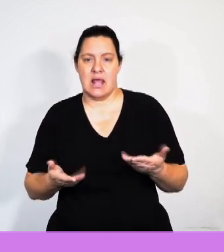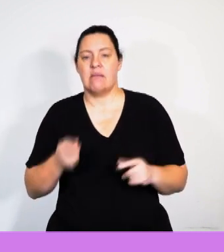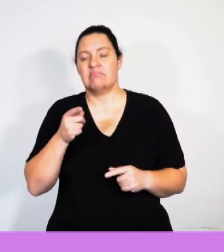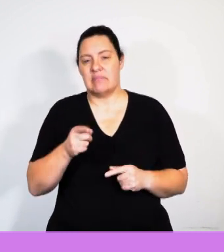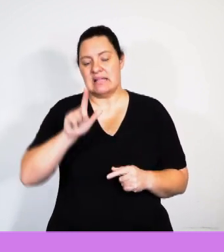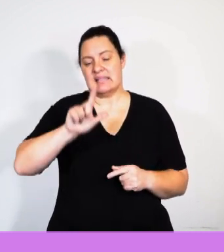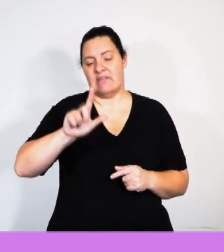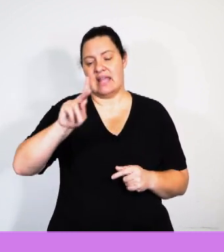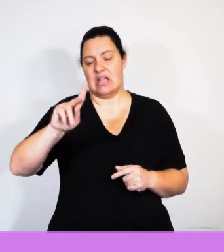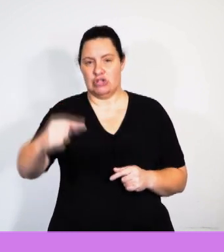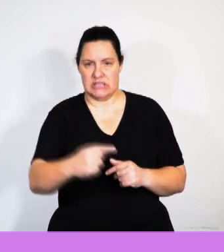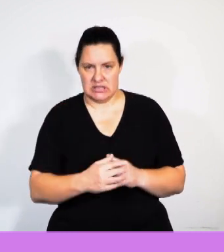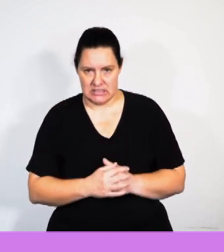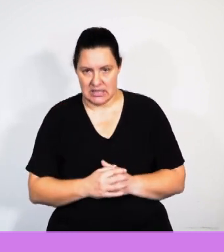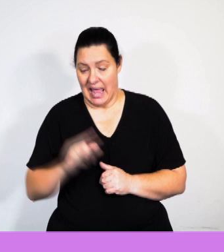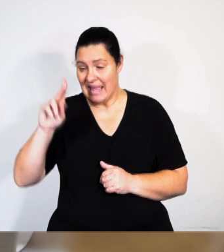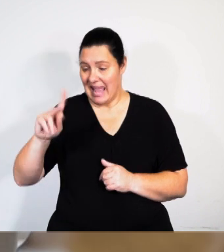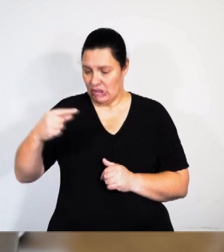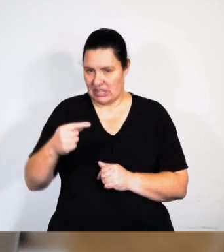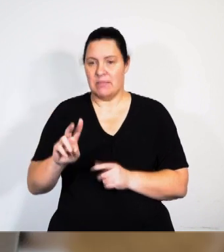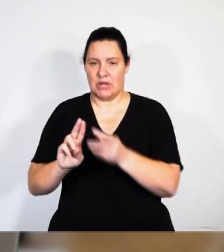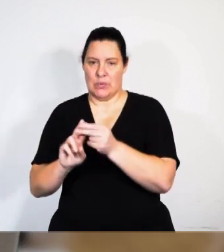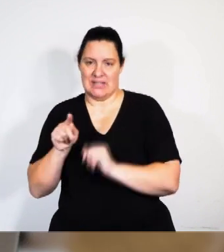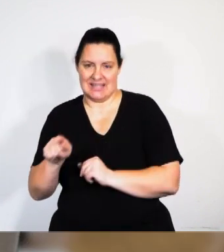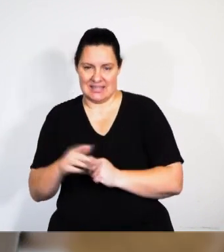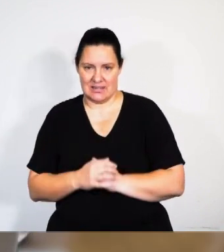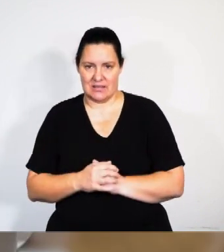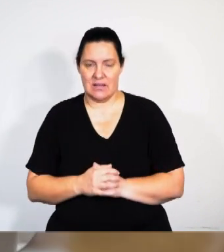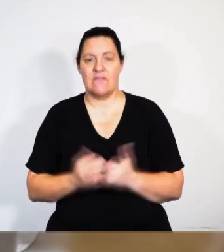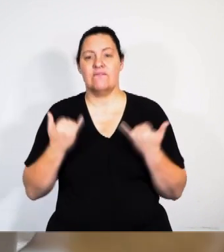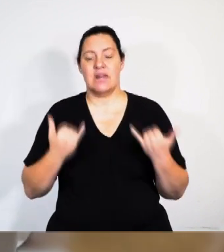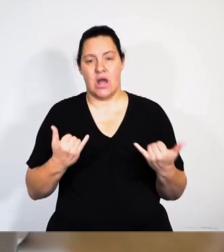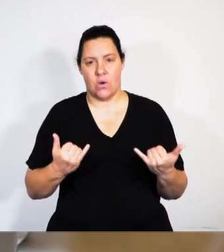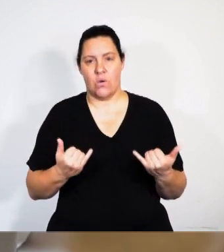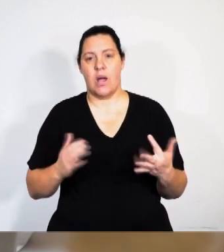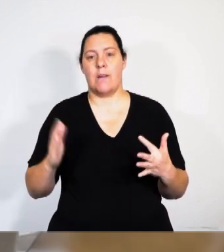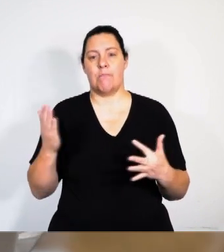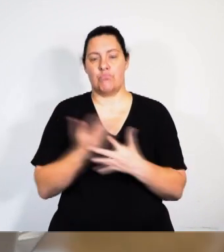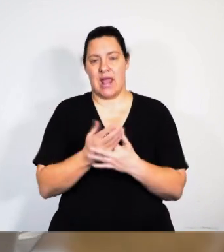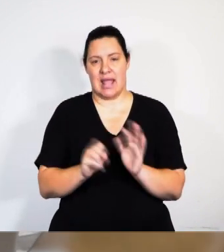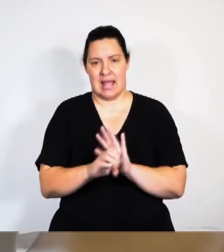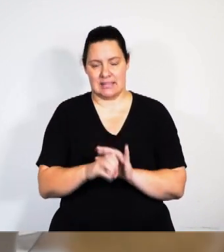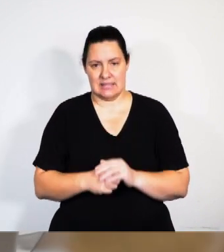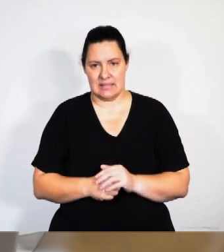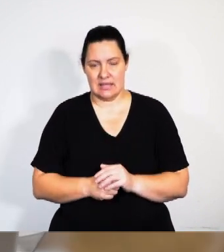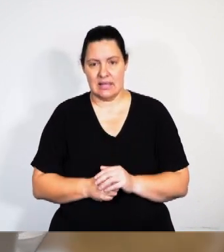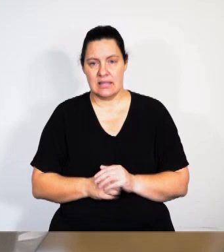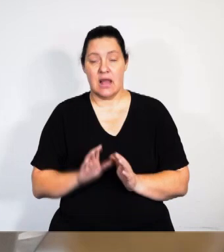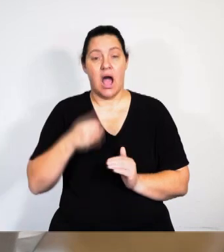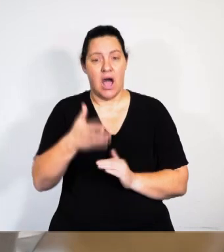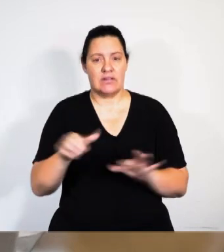is 7 kilograms. And for now, I want us to go on an ad break,